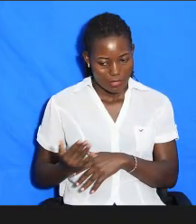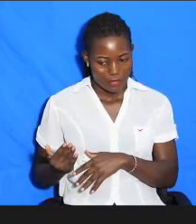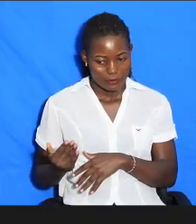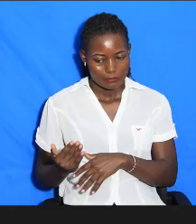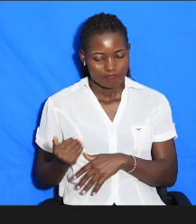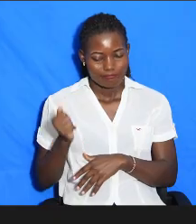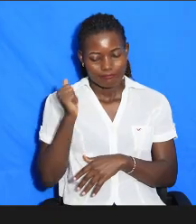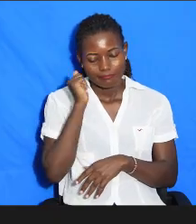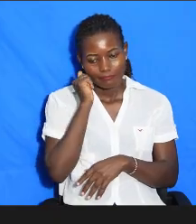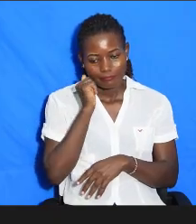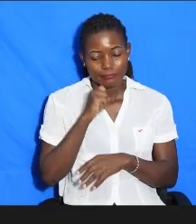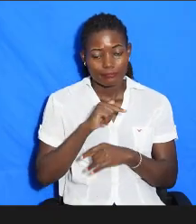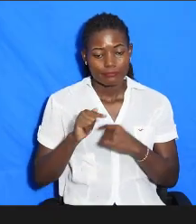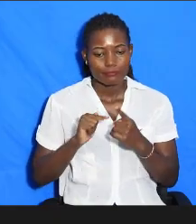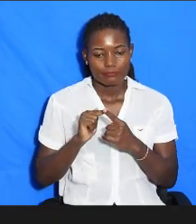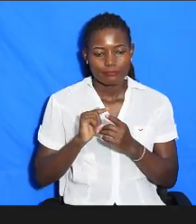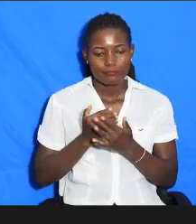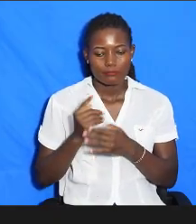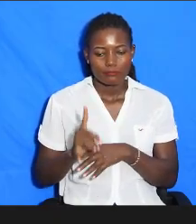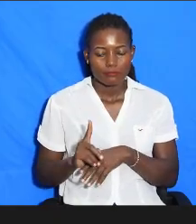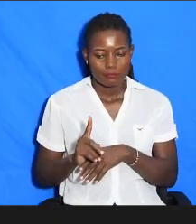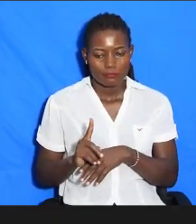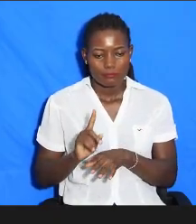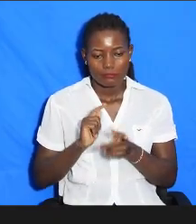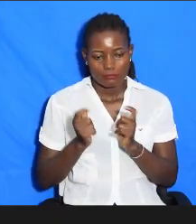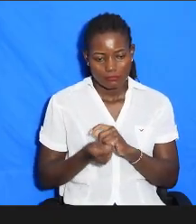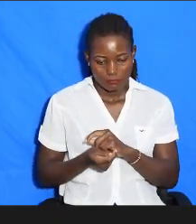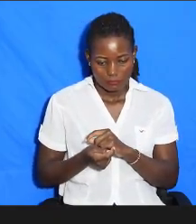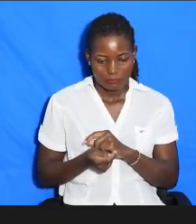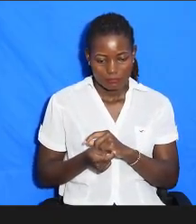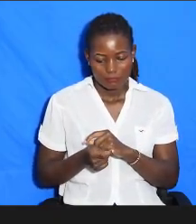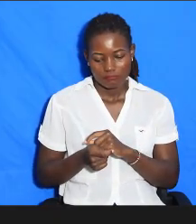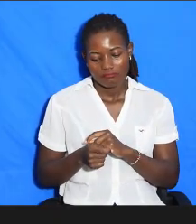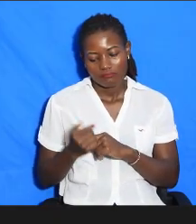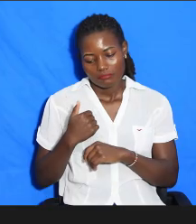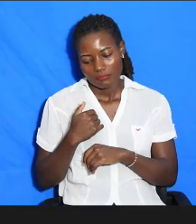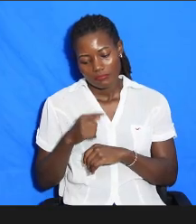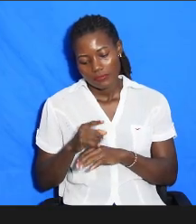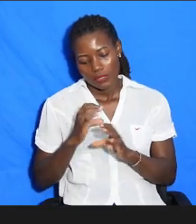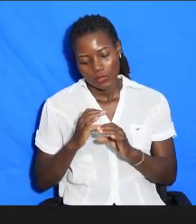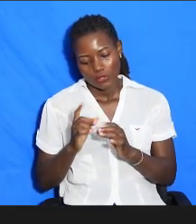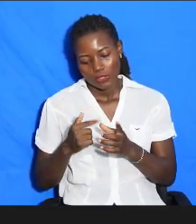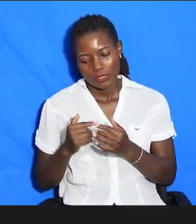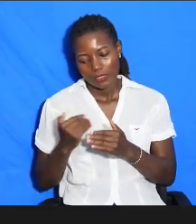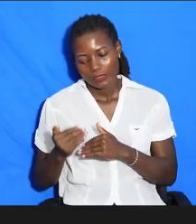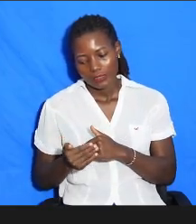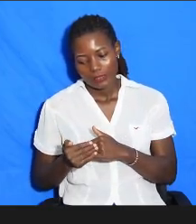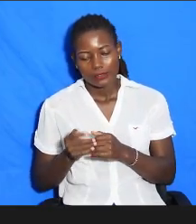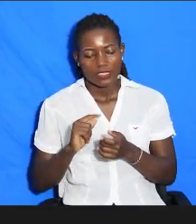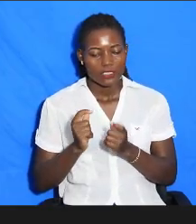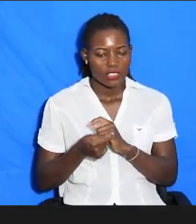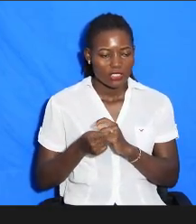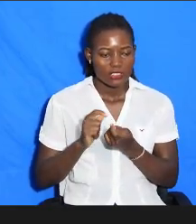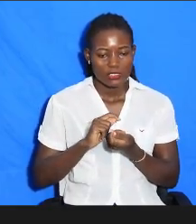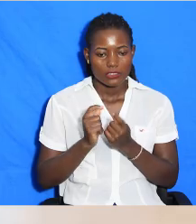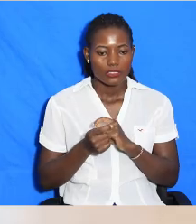always sad is that, of course, when someone shifts, they've been in this season with this coach, then next year they shift to another coach, then they keep shifting. Every